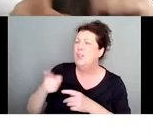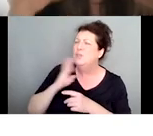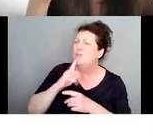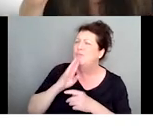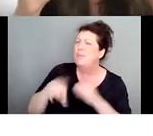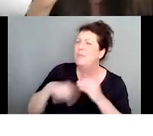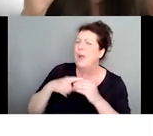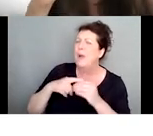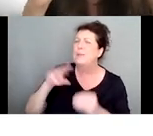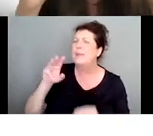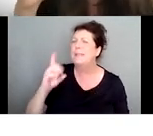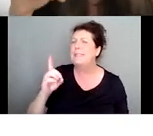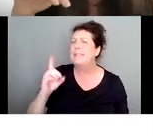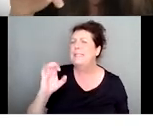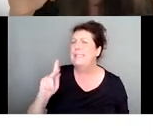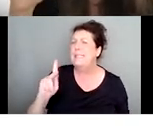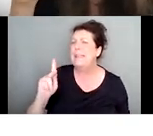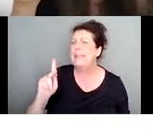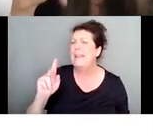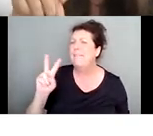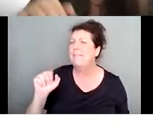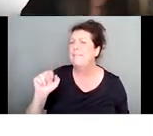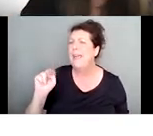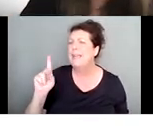Moore and their kind of their rhythm. Um,